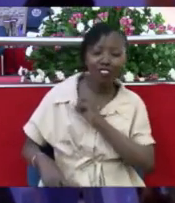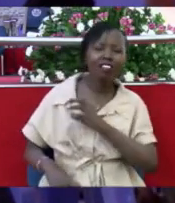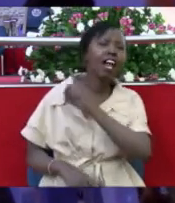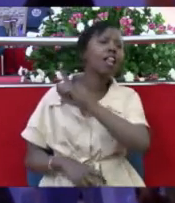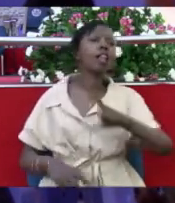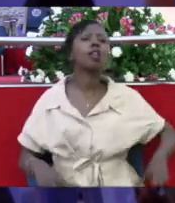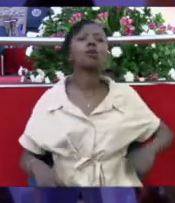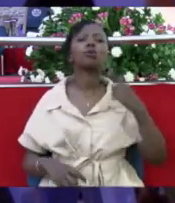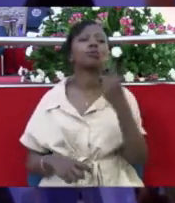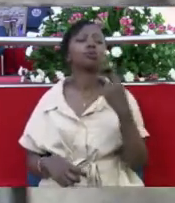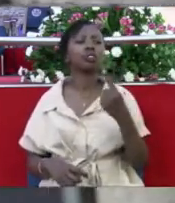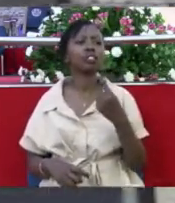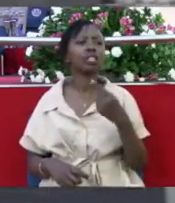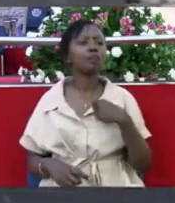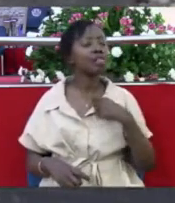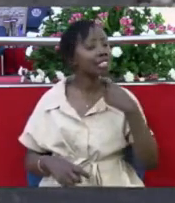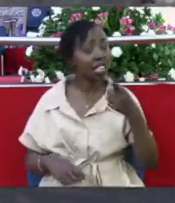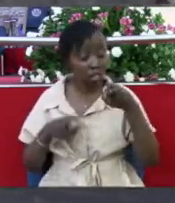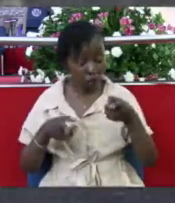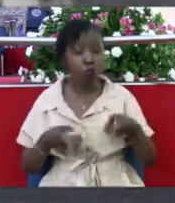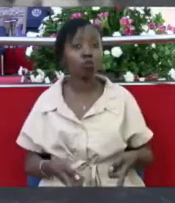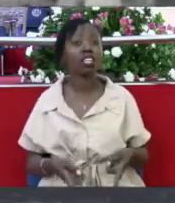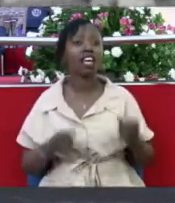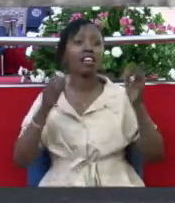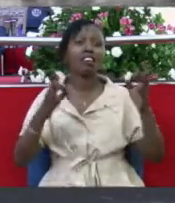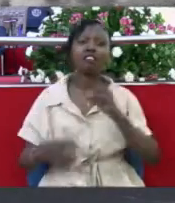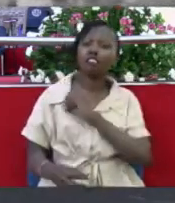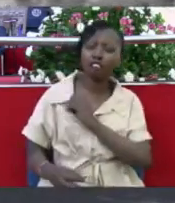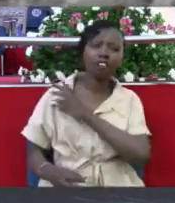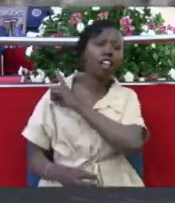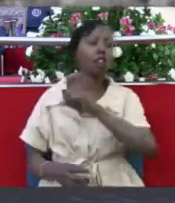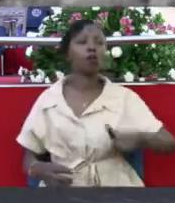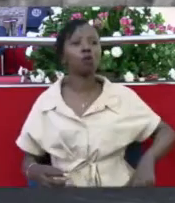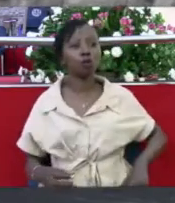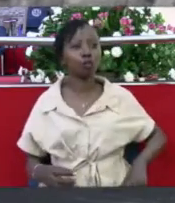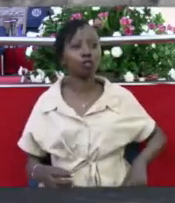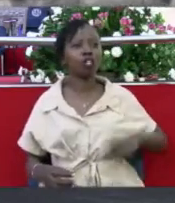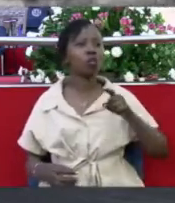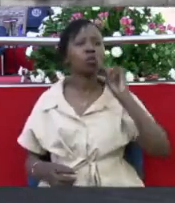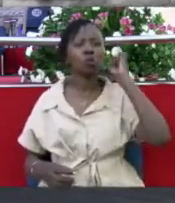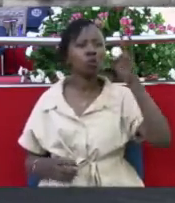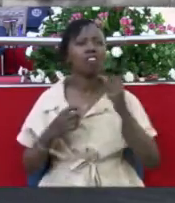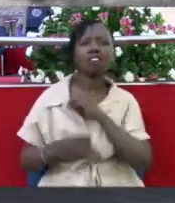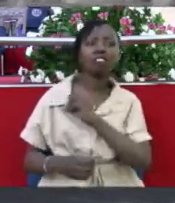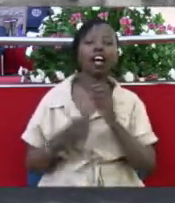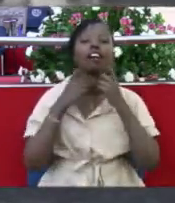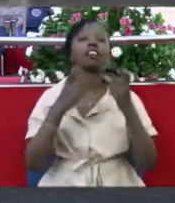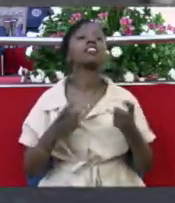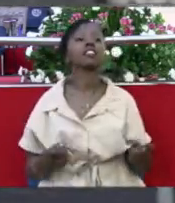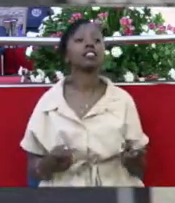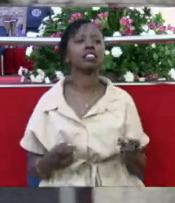I submit to you today, mwambieni leo, if you fear the Lord, ogopa Mungu, you will fear sin. Utaogopa dhambi. If you fear the